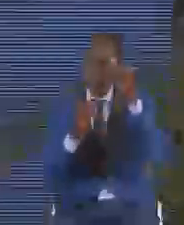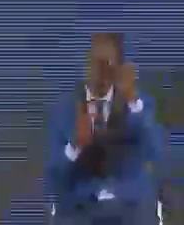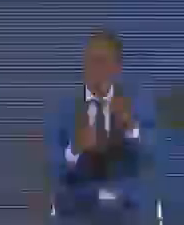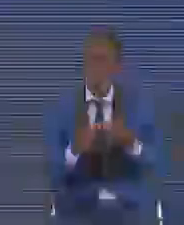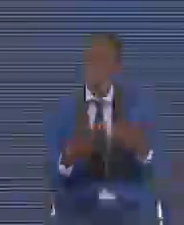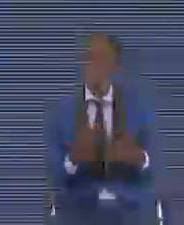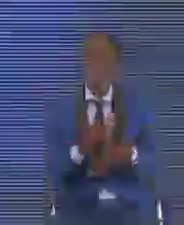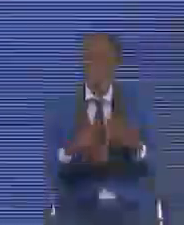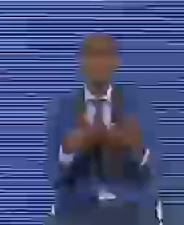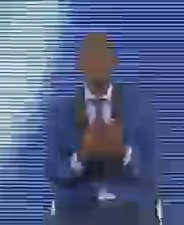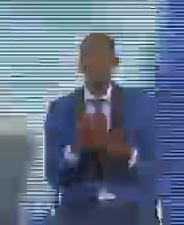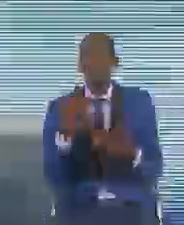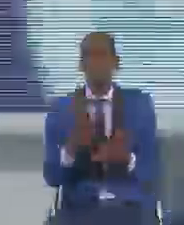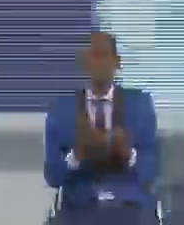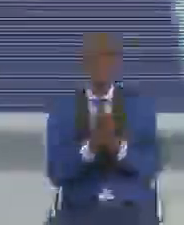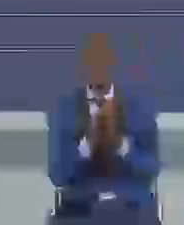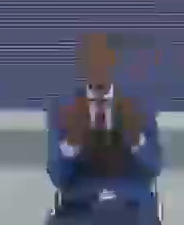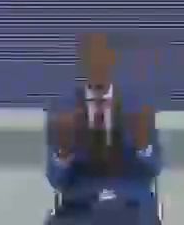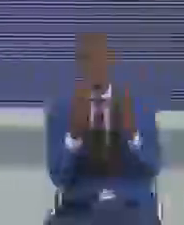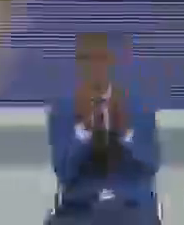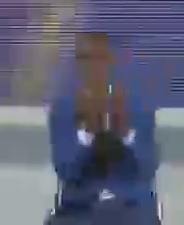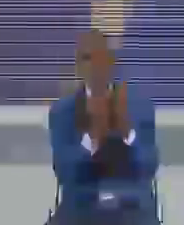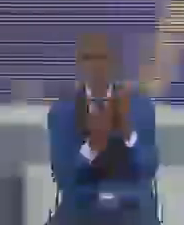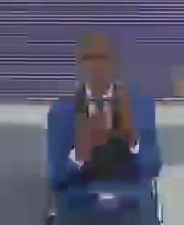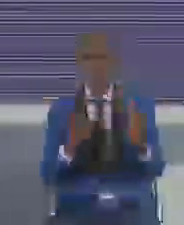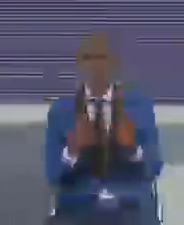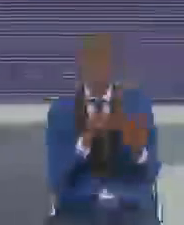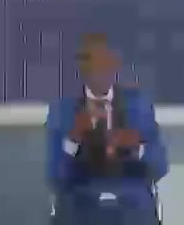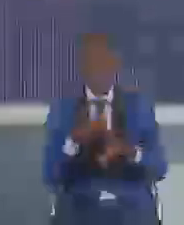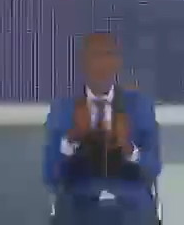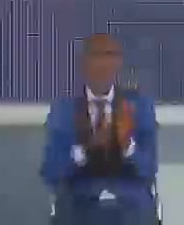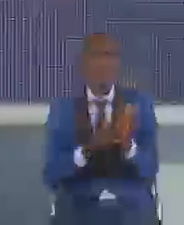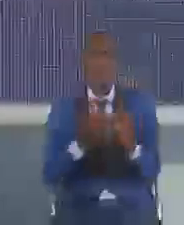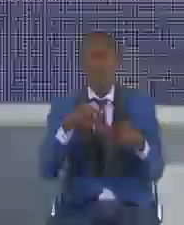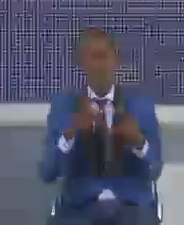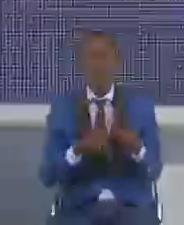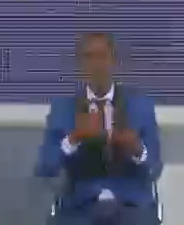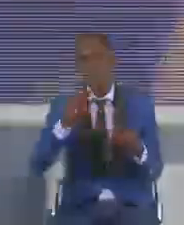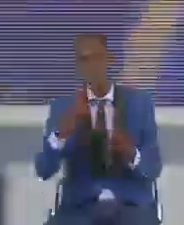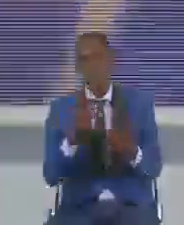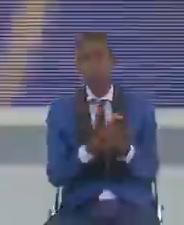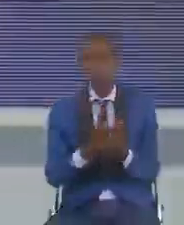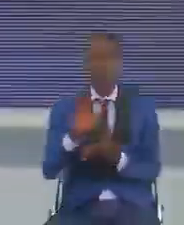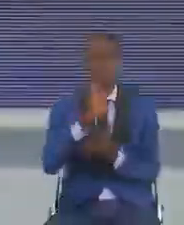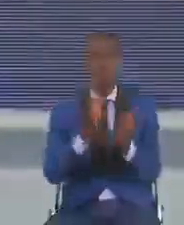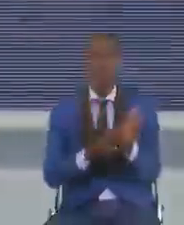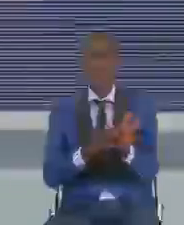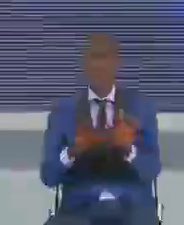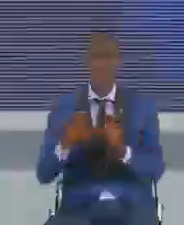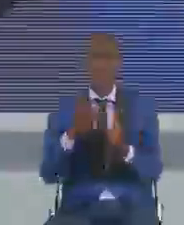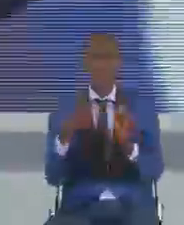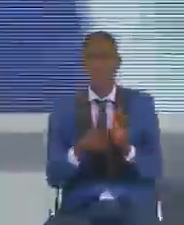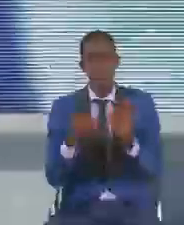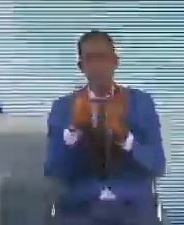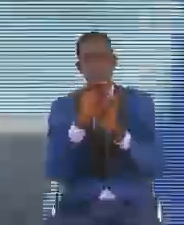good subjects were studied in school? Maybe you went to secondary school and this subject distinction,